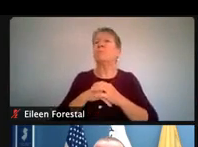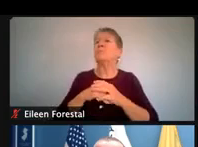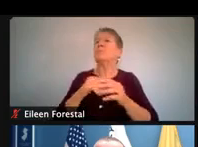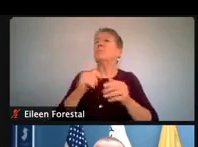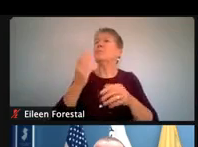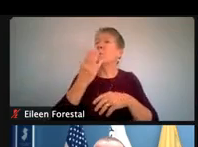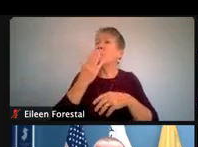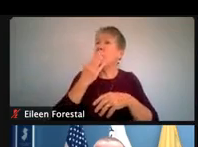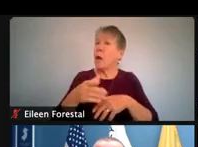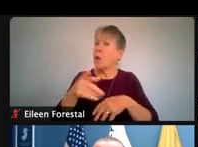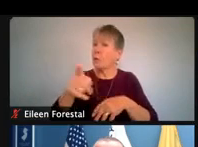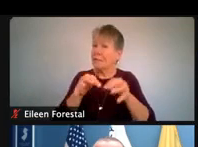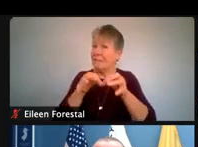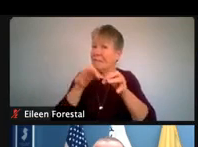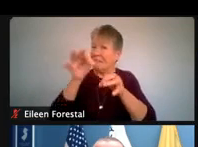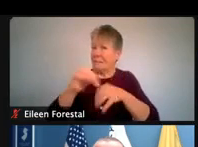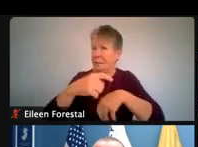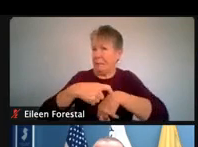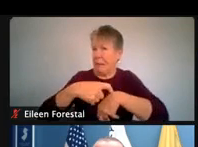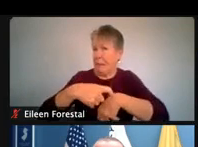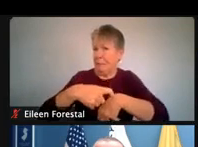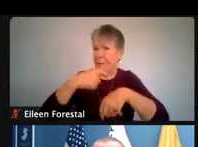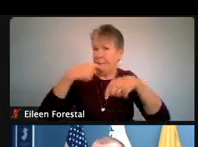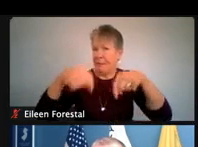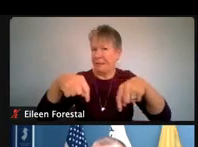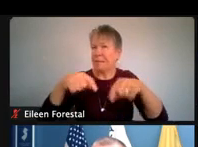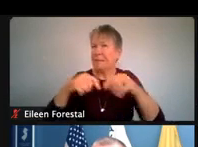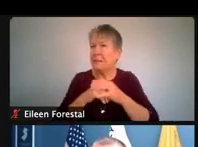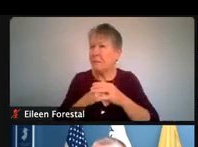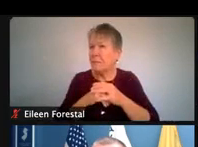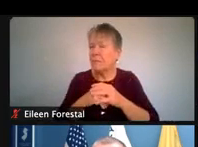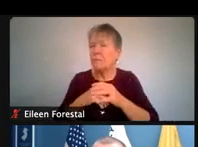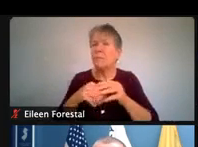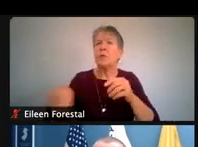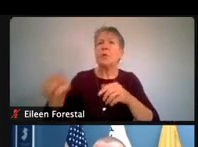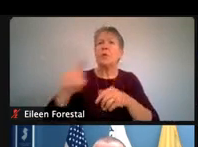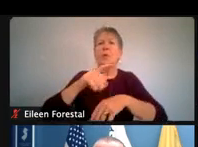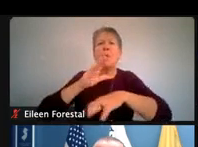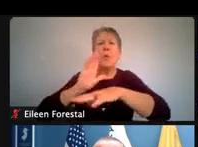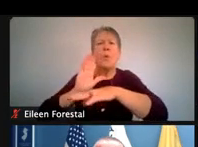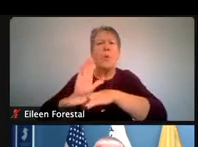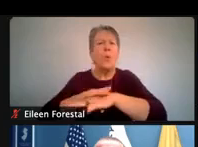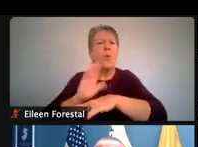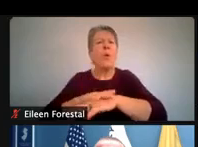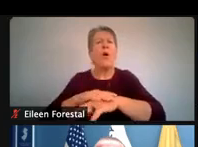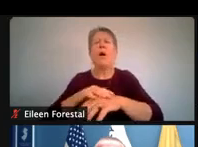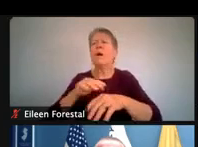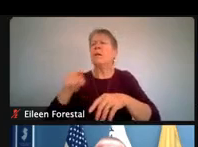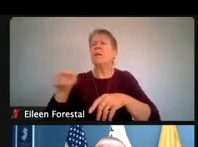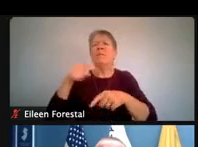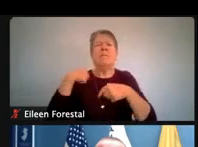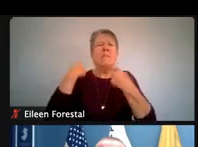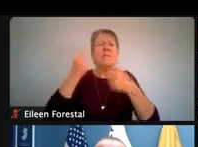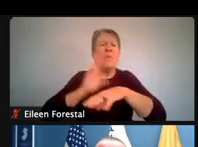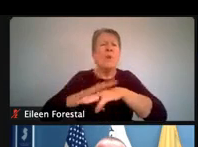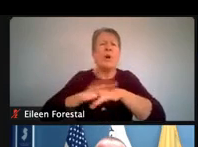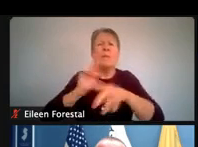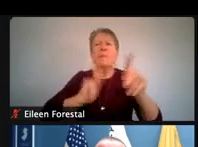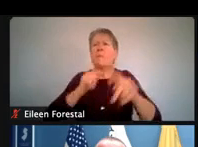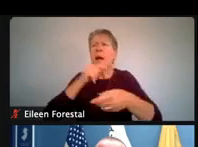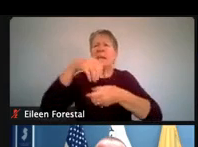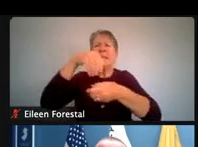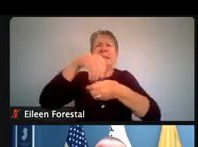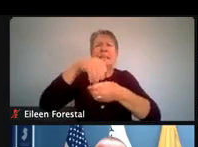My pleasure. Questions. You've been warning about the indoor gatherings, and you mentioned Thanksgiving. I wanted to know if you're worried